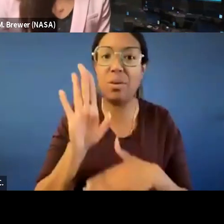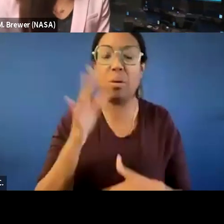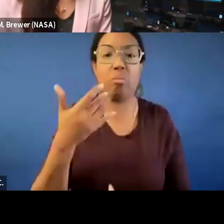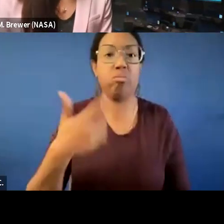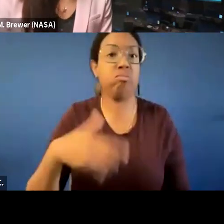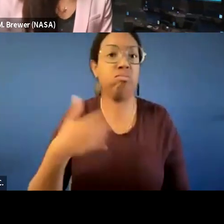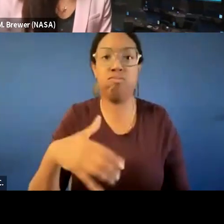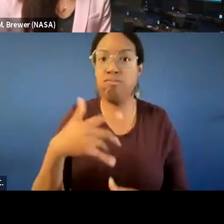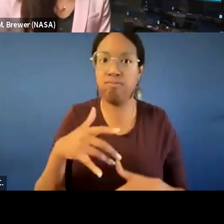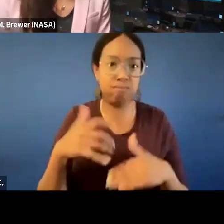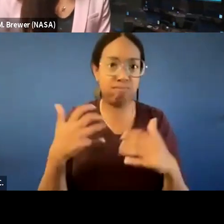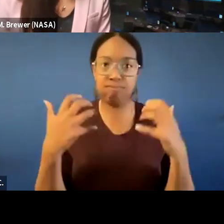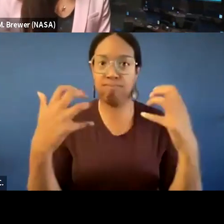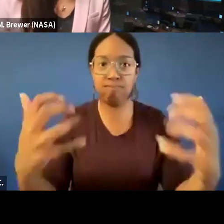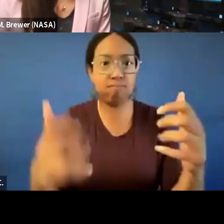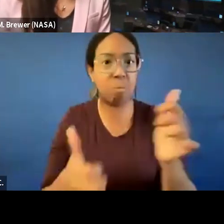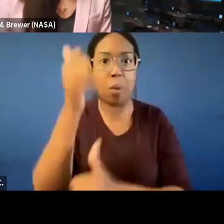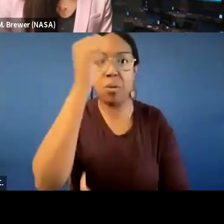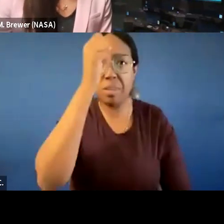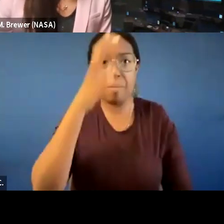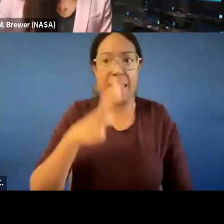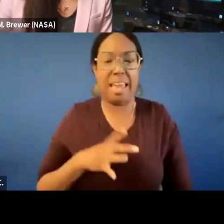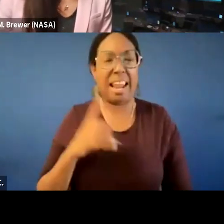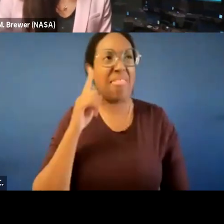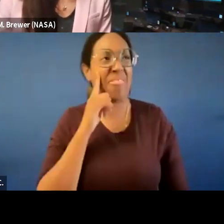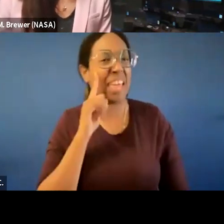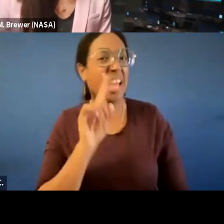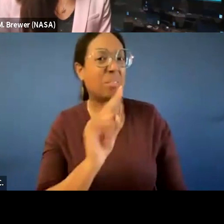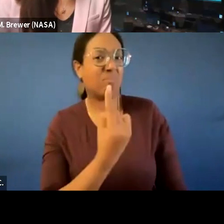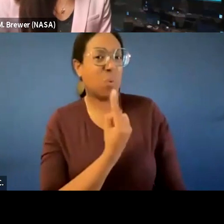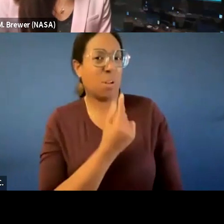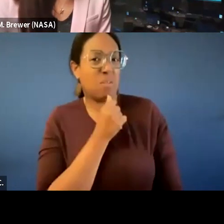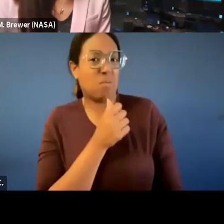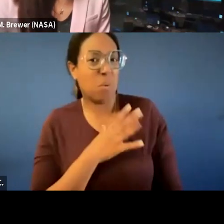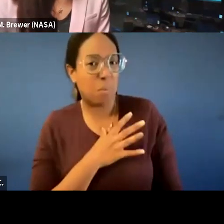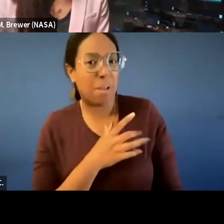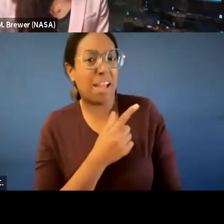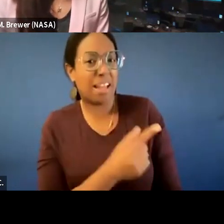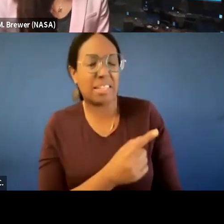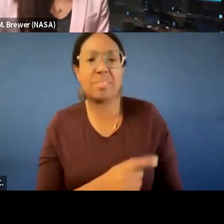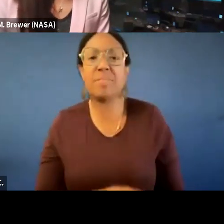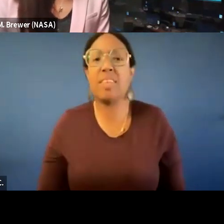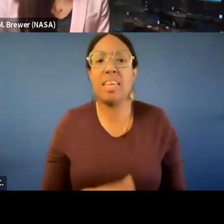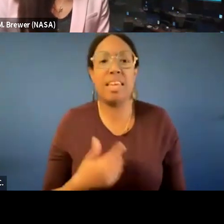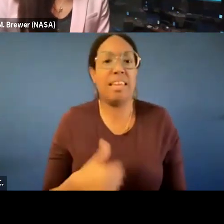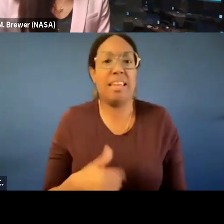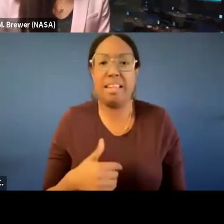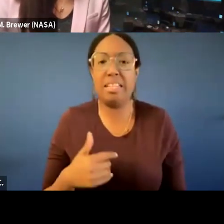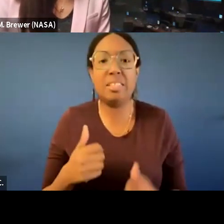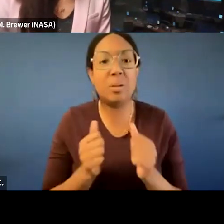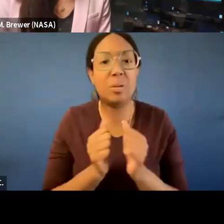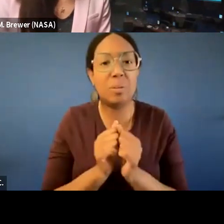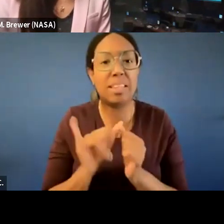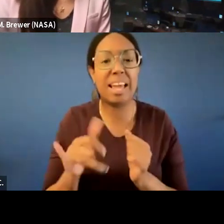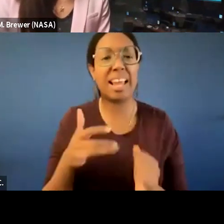largely male-dominated. I, you know, might have been the only female, especially as I got further and further along in my degree. And so with that, there